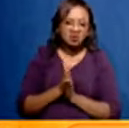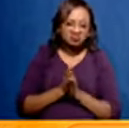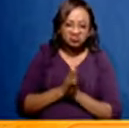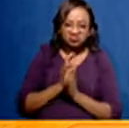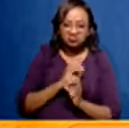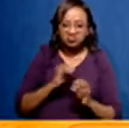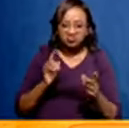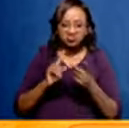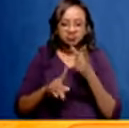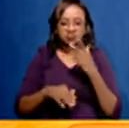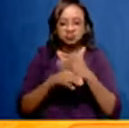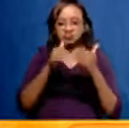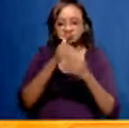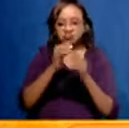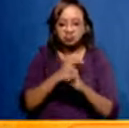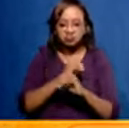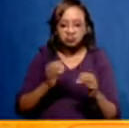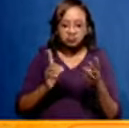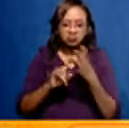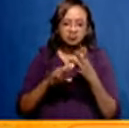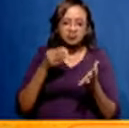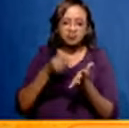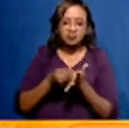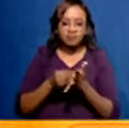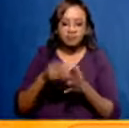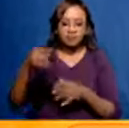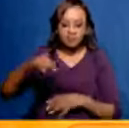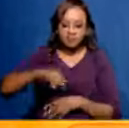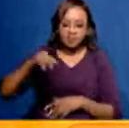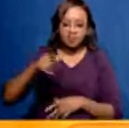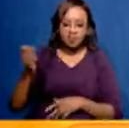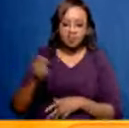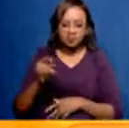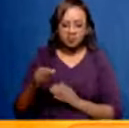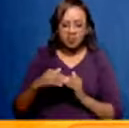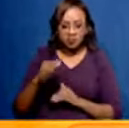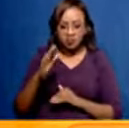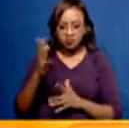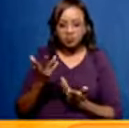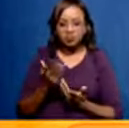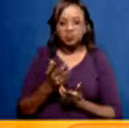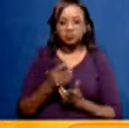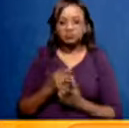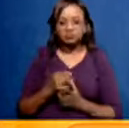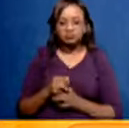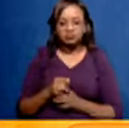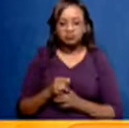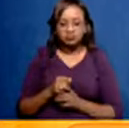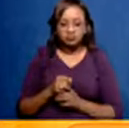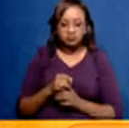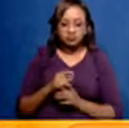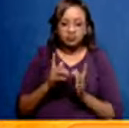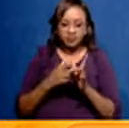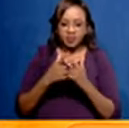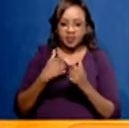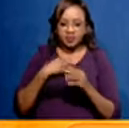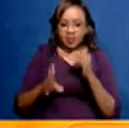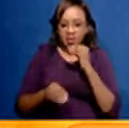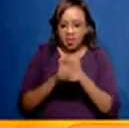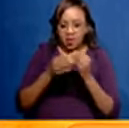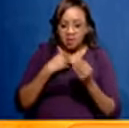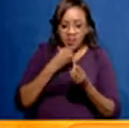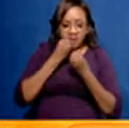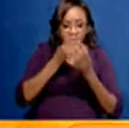about infrastructure, it is about financial compensations, all these sort of structural measures. And I said to the